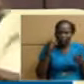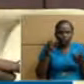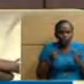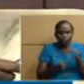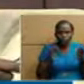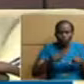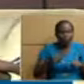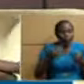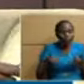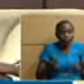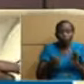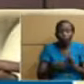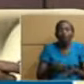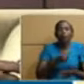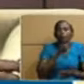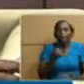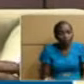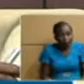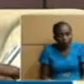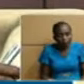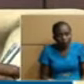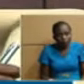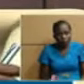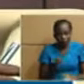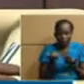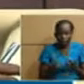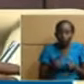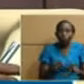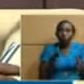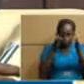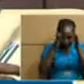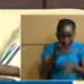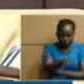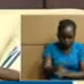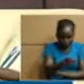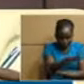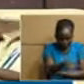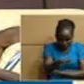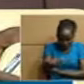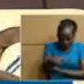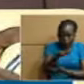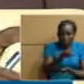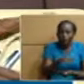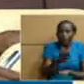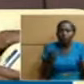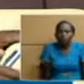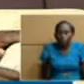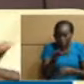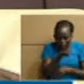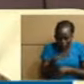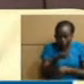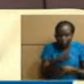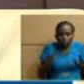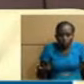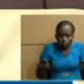some of those who live around the central here, or urban areas, wherever you locate them, you have a window, walk back home, they